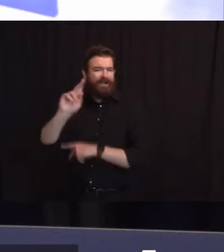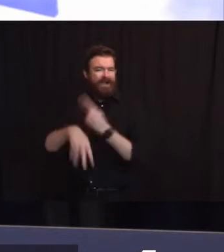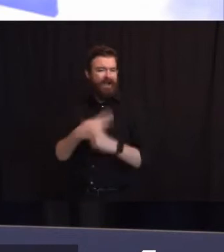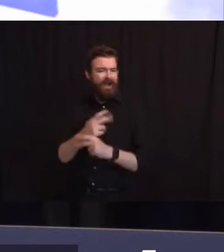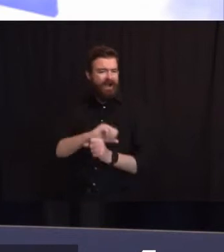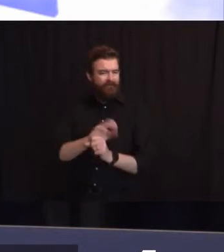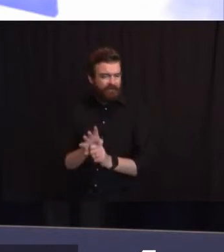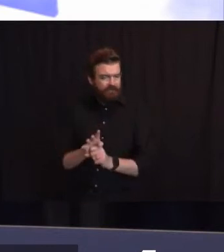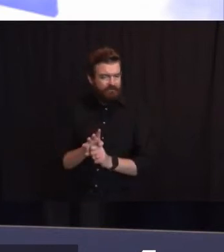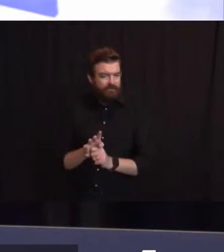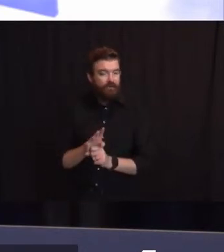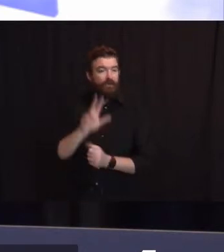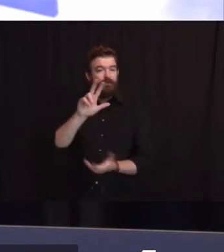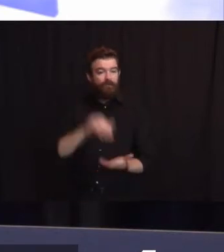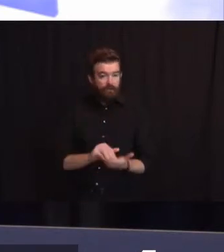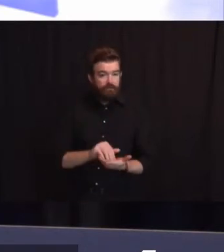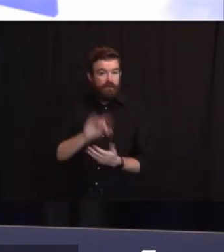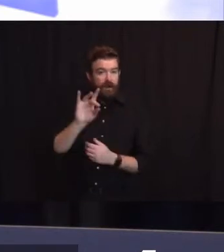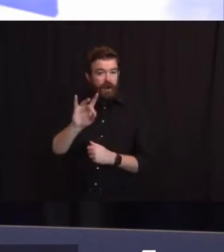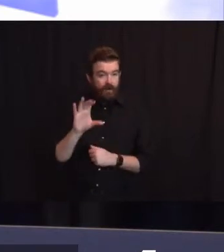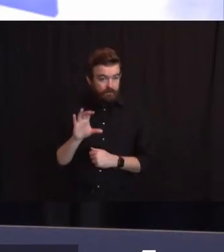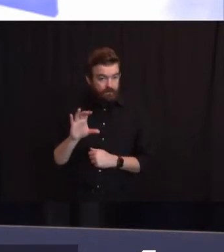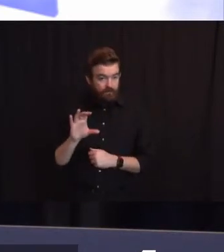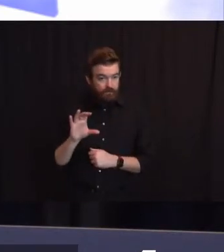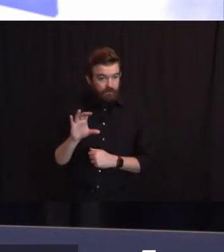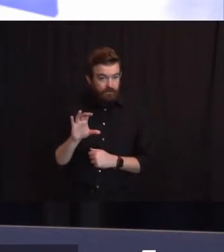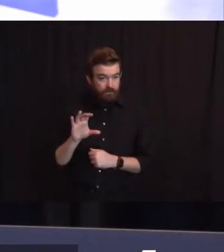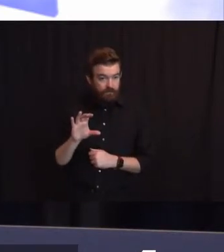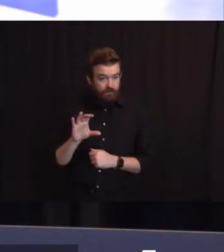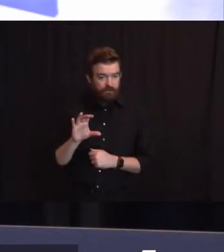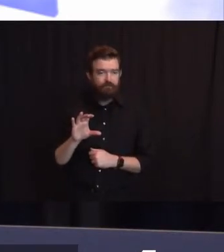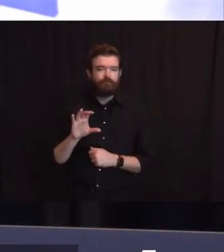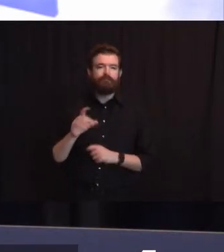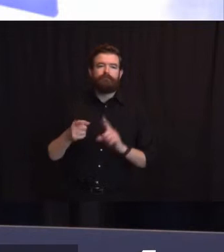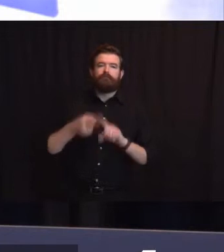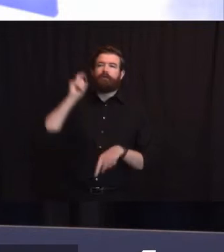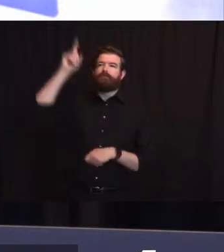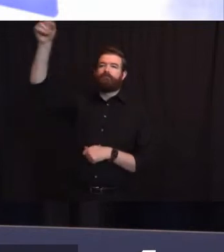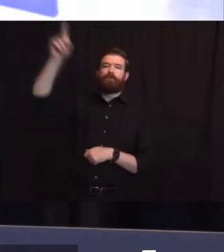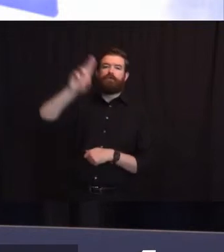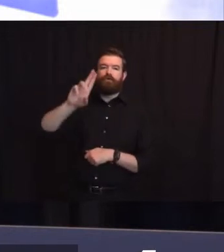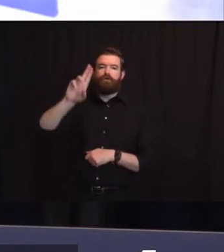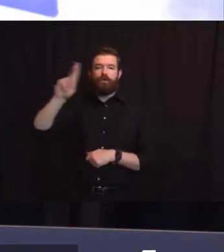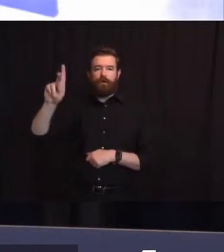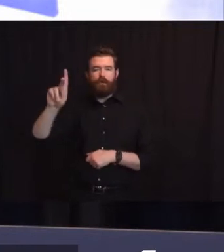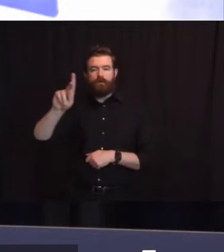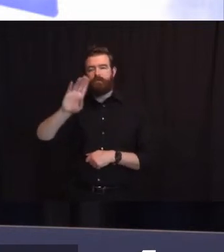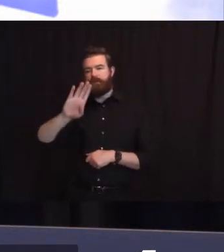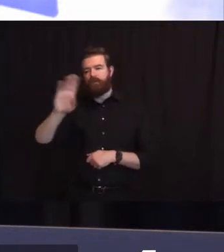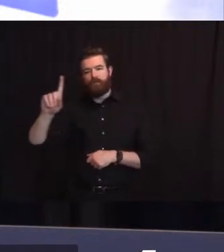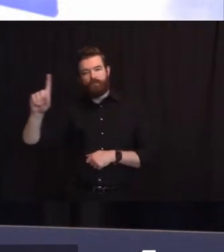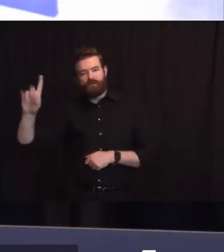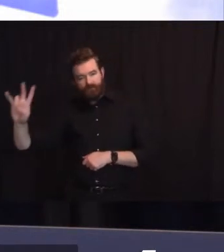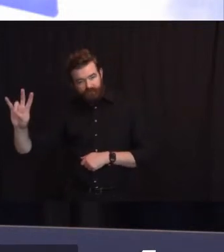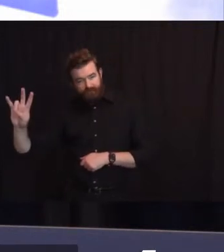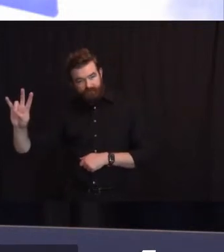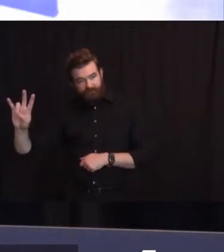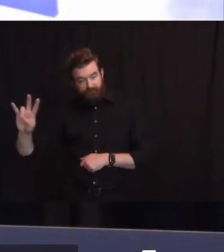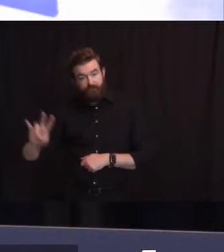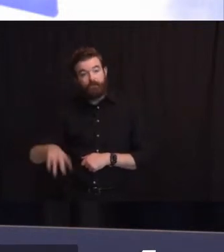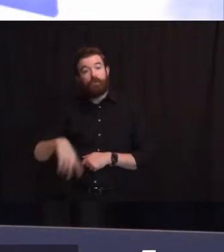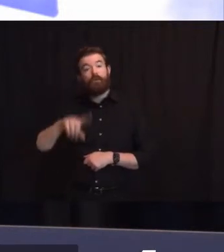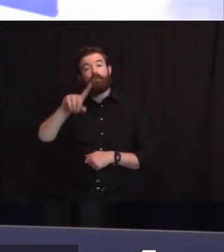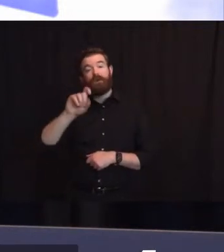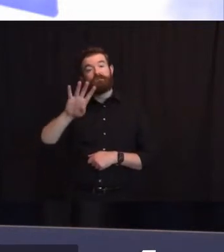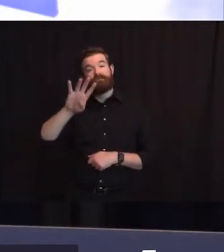3,814 of those are the UK variant B117. Additionally, we have 145 reports of the Brazilian